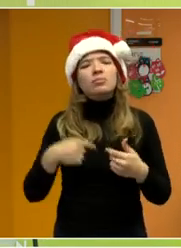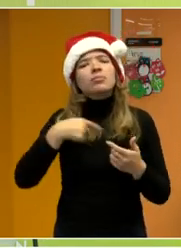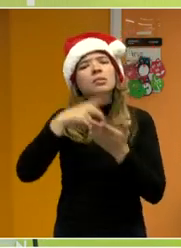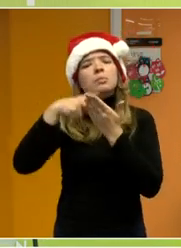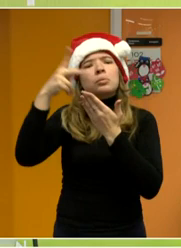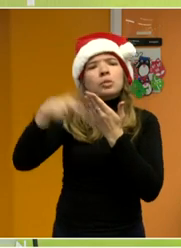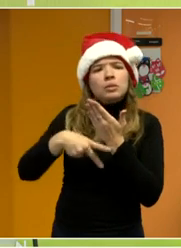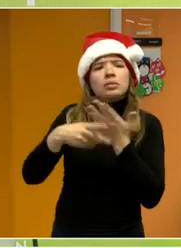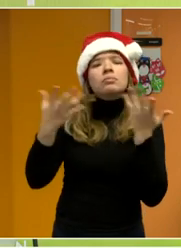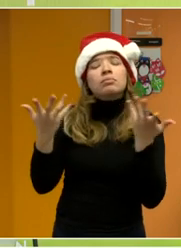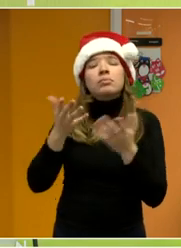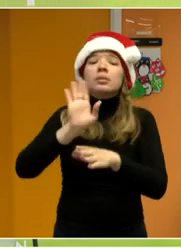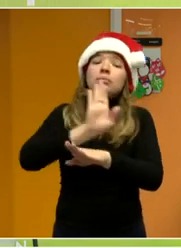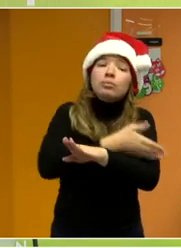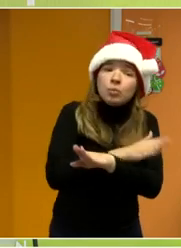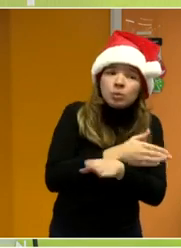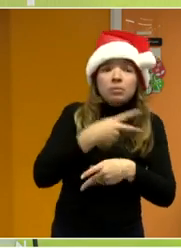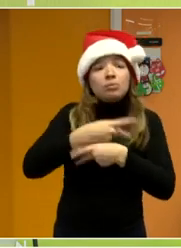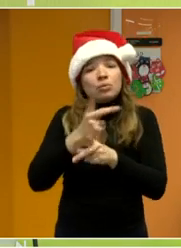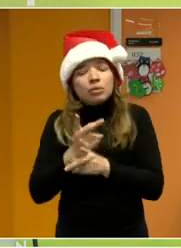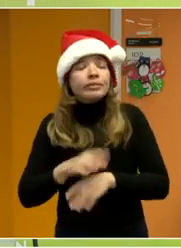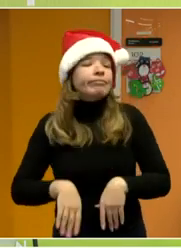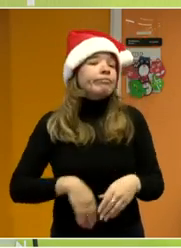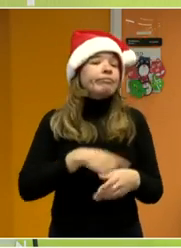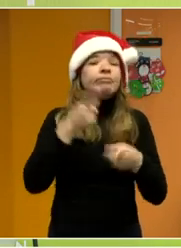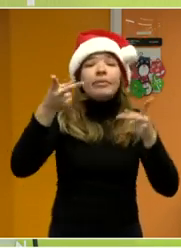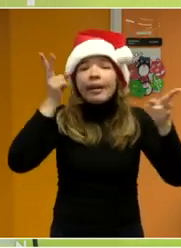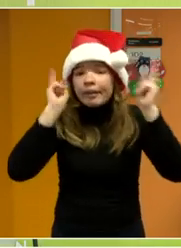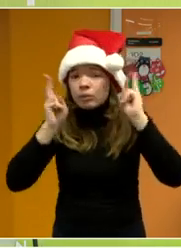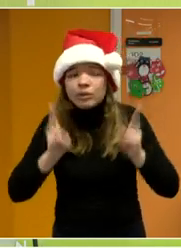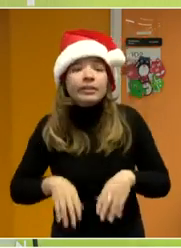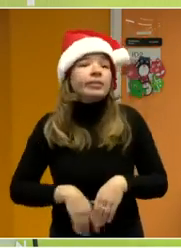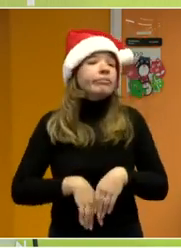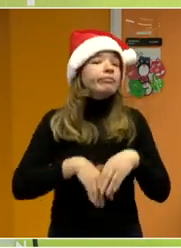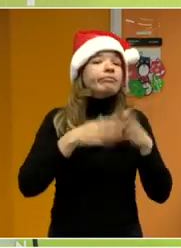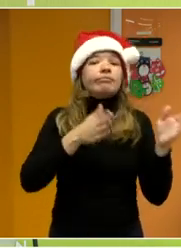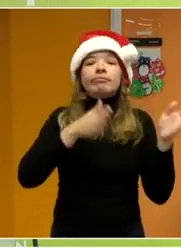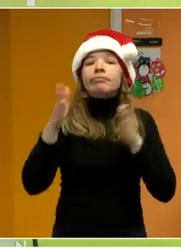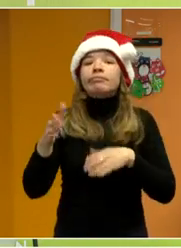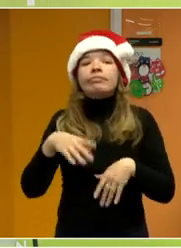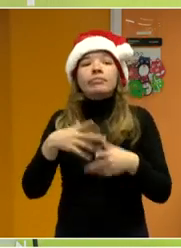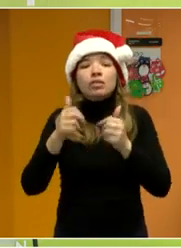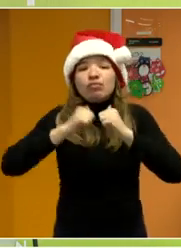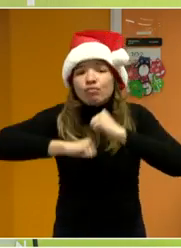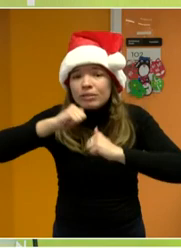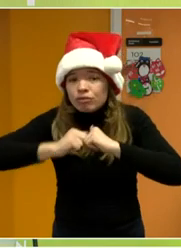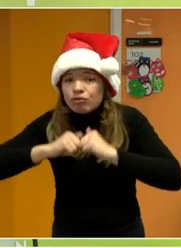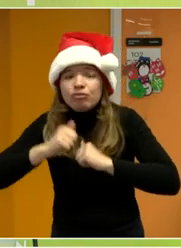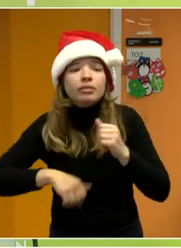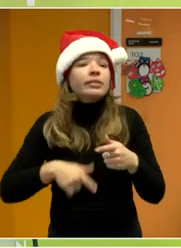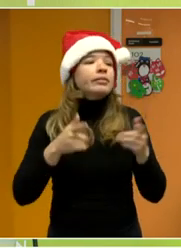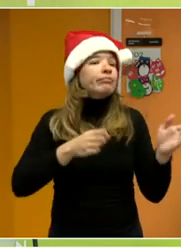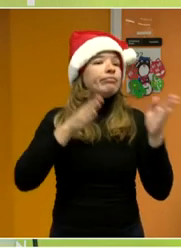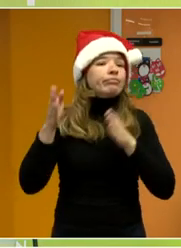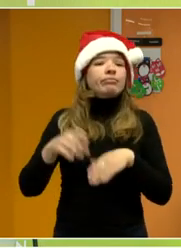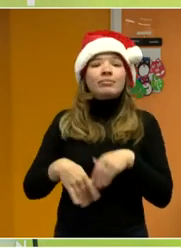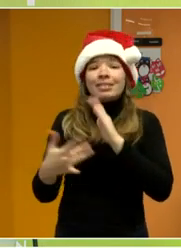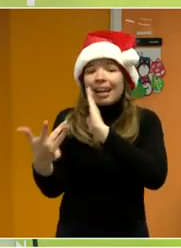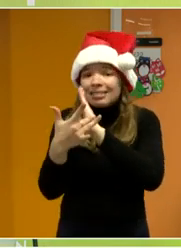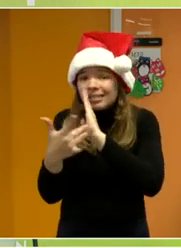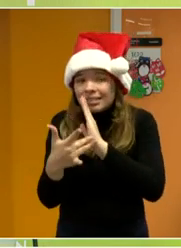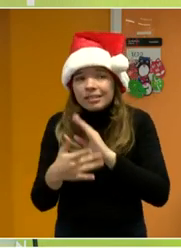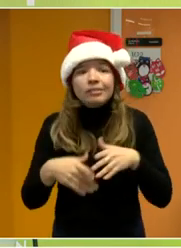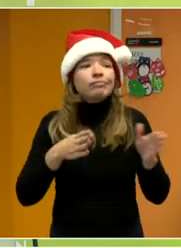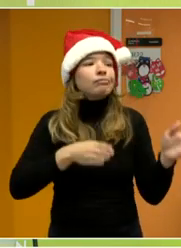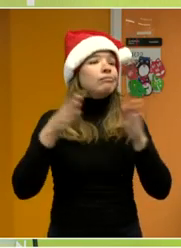music production class, barbering and cosmetology, construction, IT training, career exploration, and a